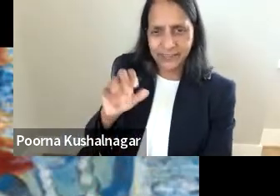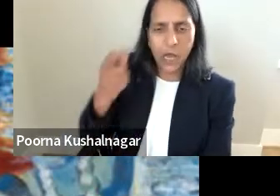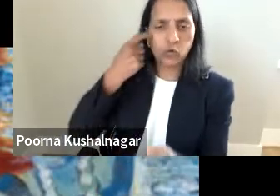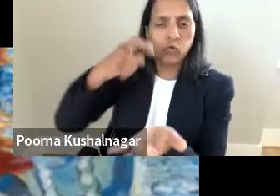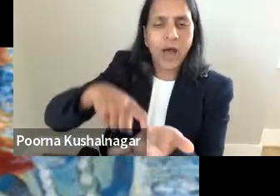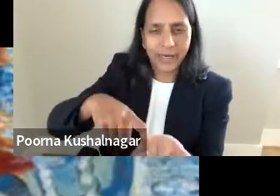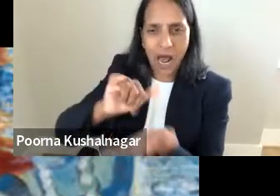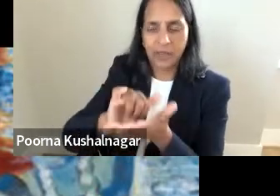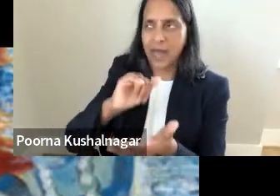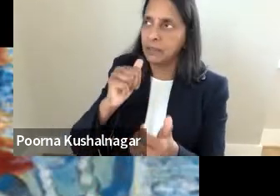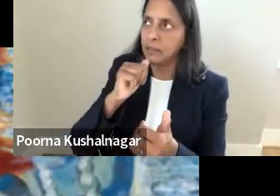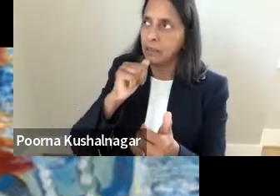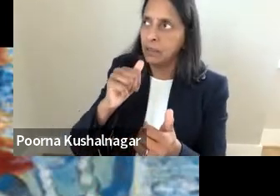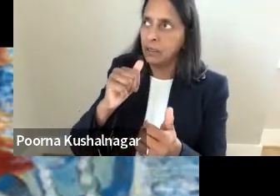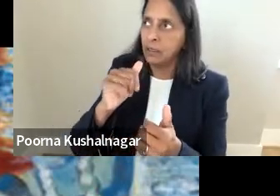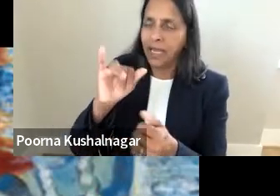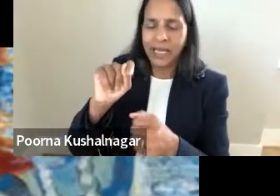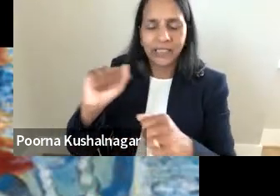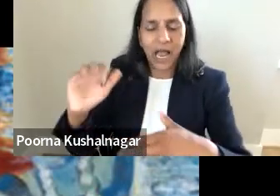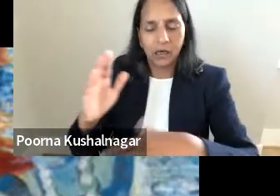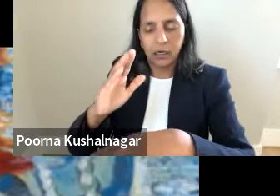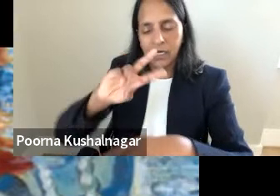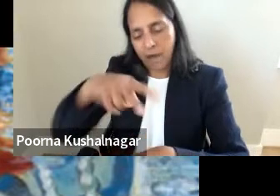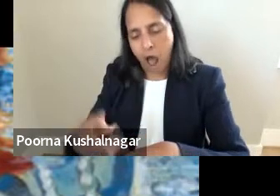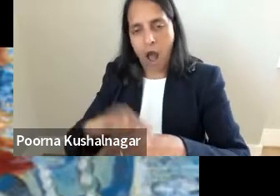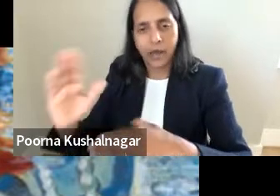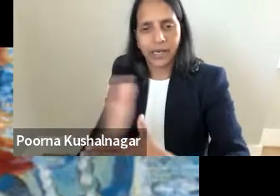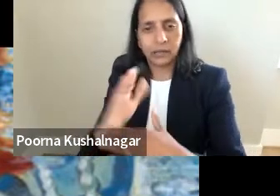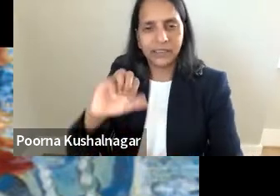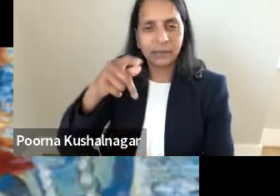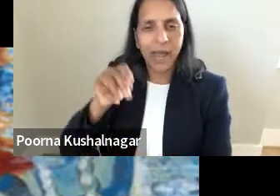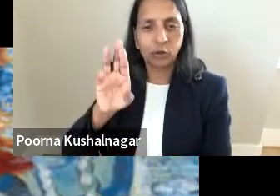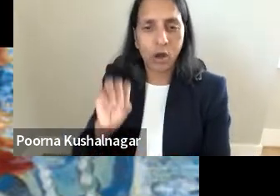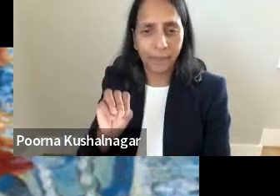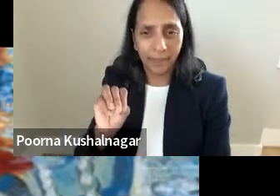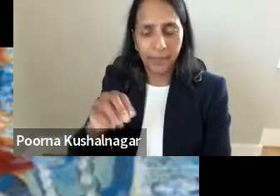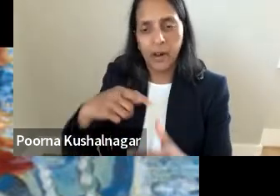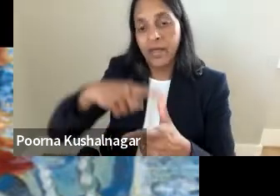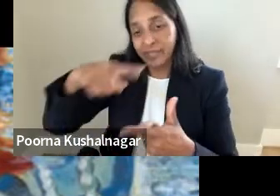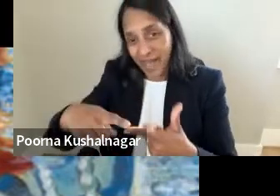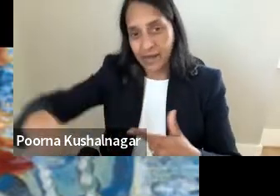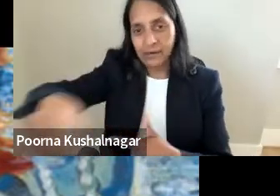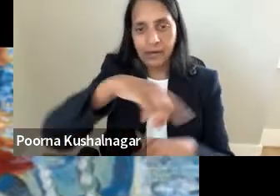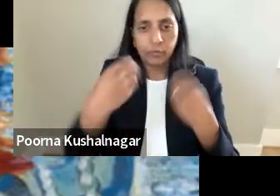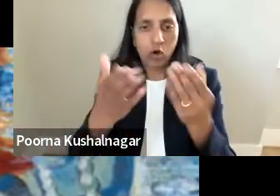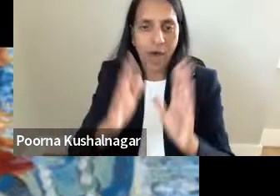named. Once we name what that is and recognize that it falls on a